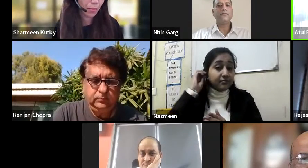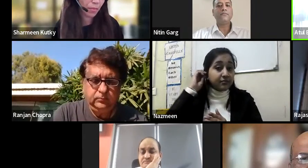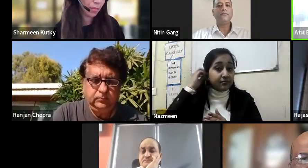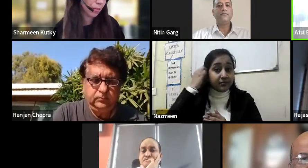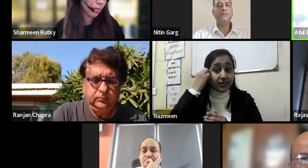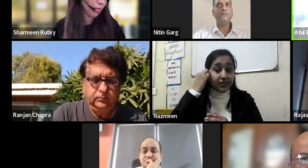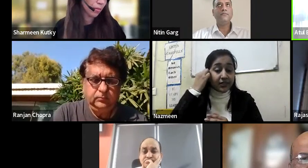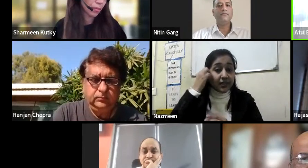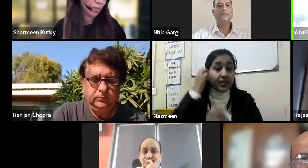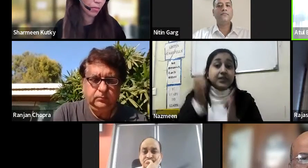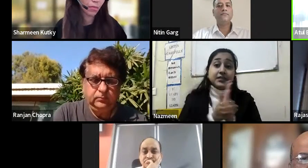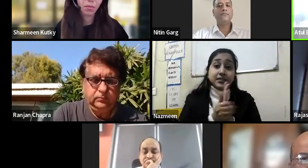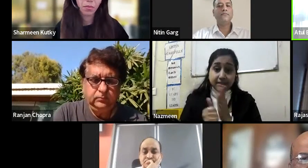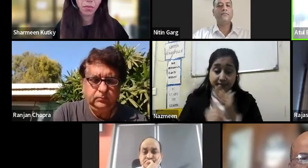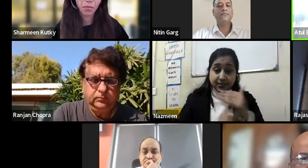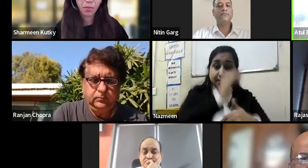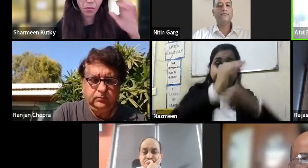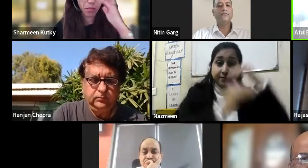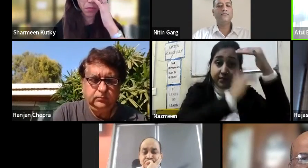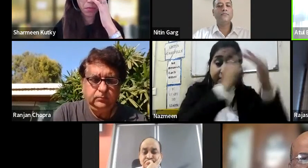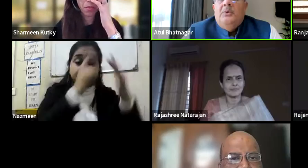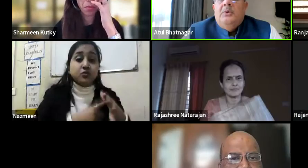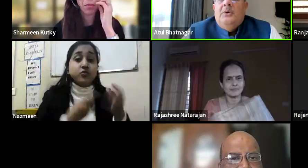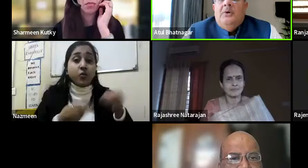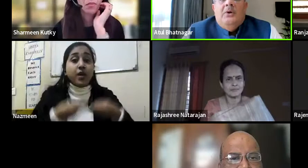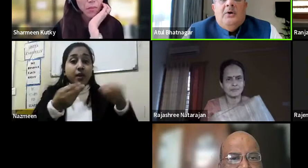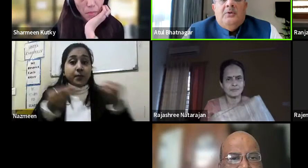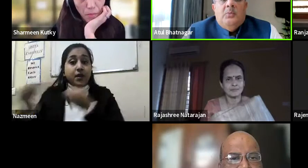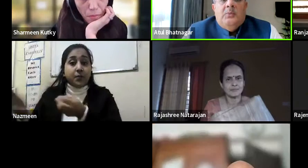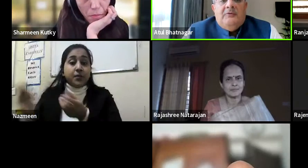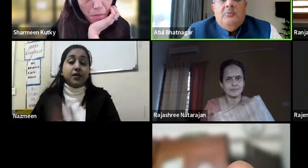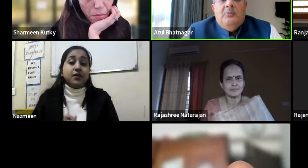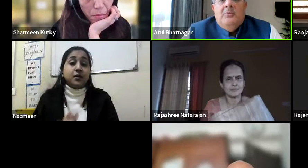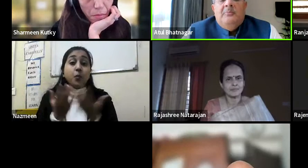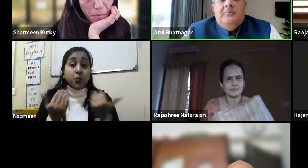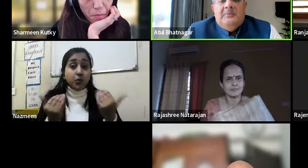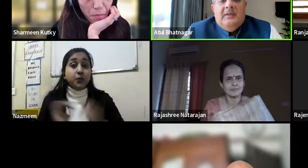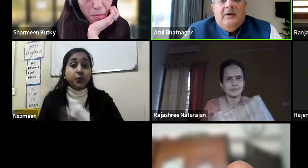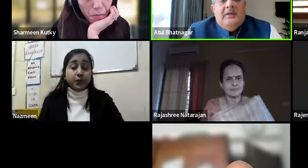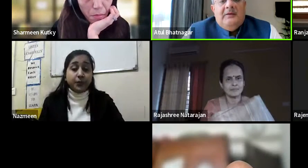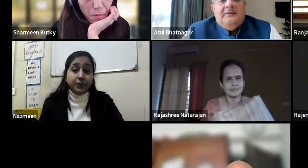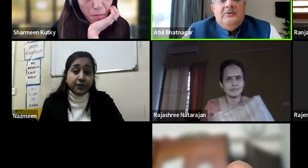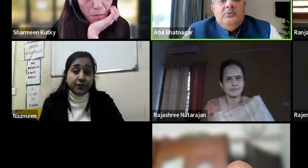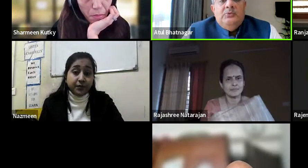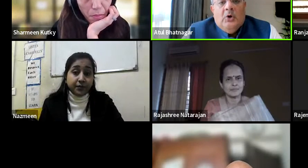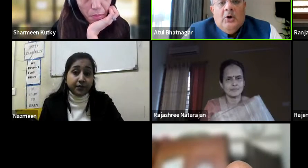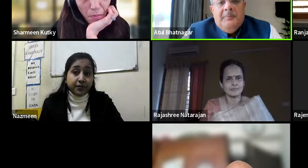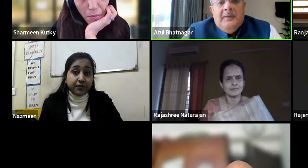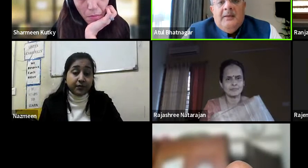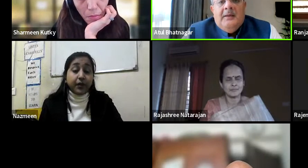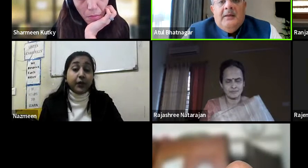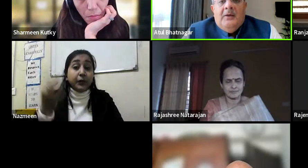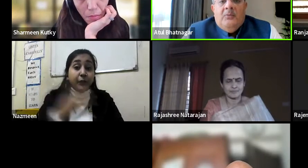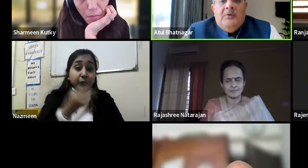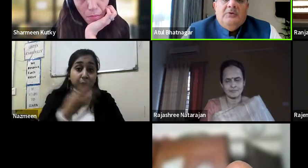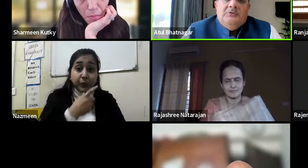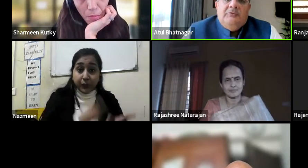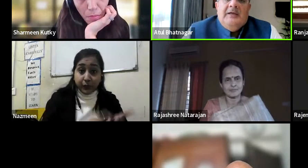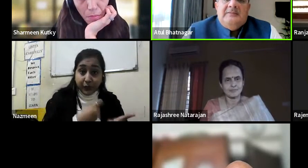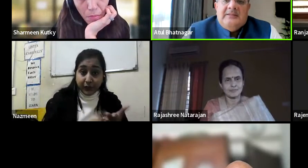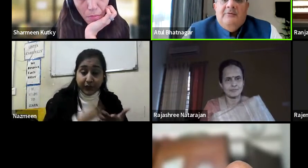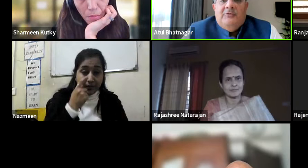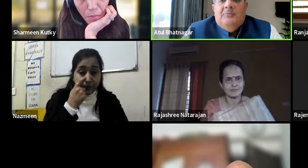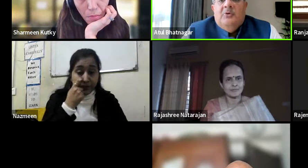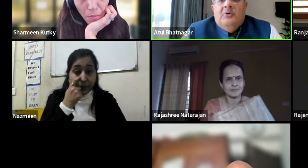skill development and employment to the extent possible. So the work from home, now that it's a new norm, we